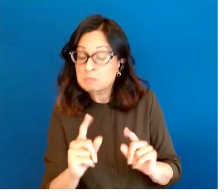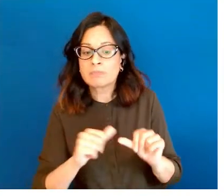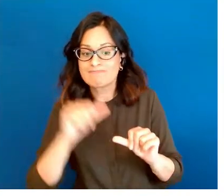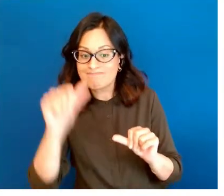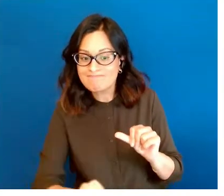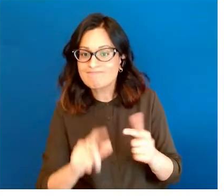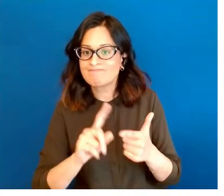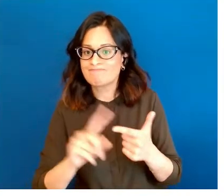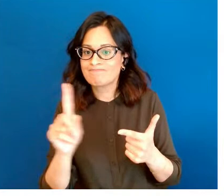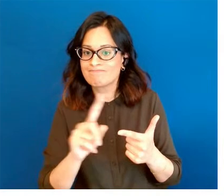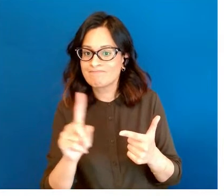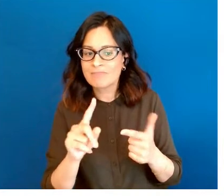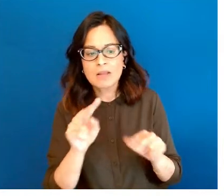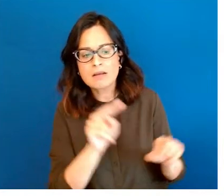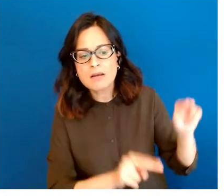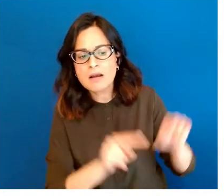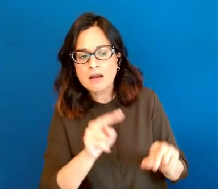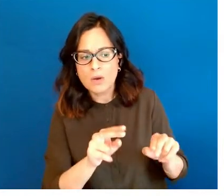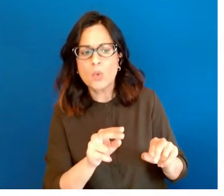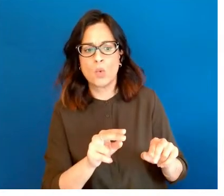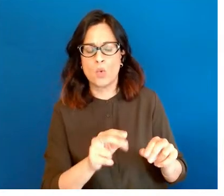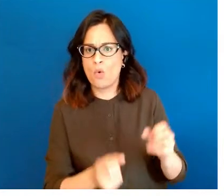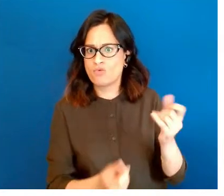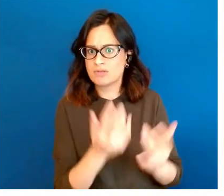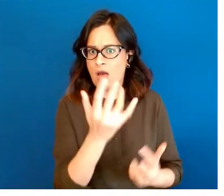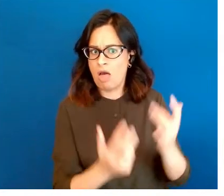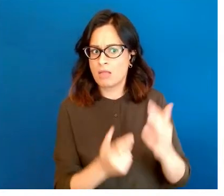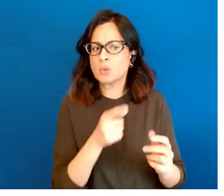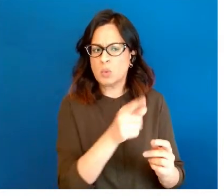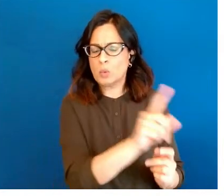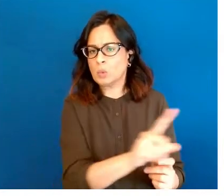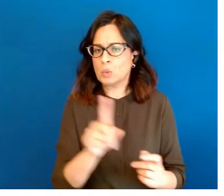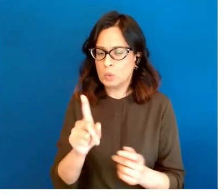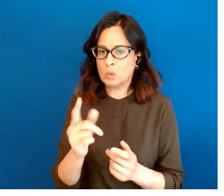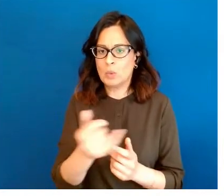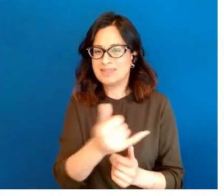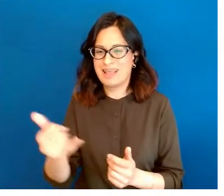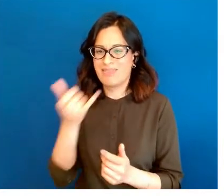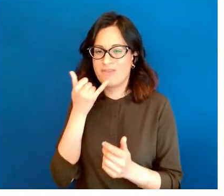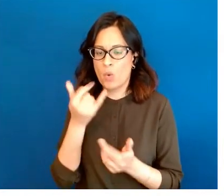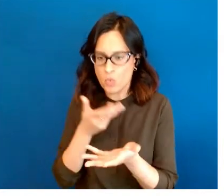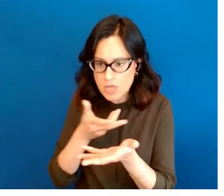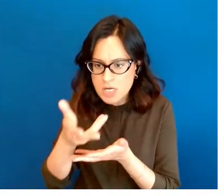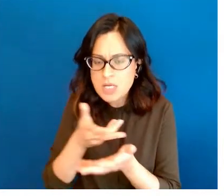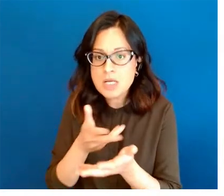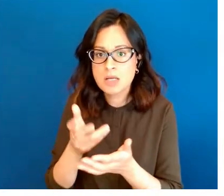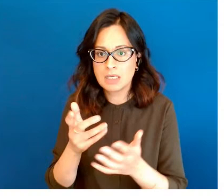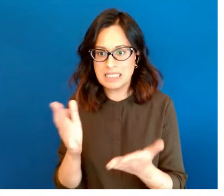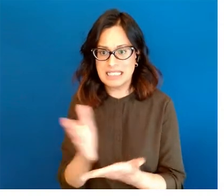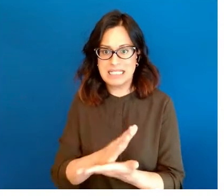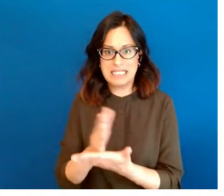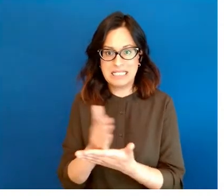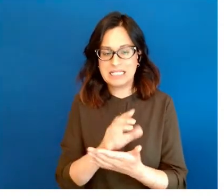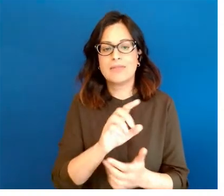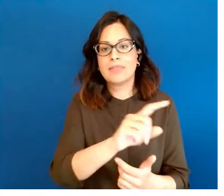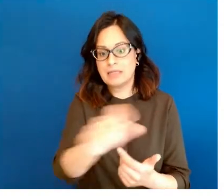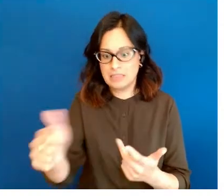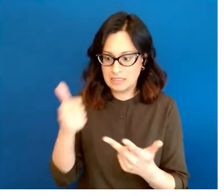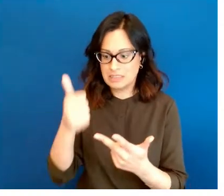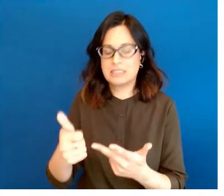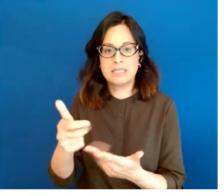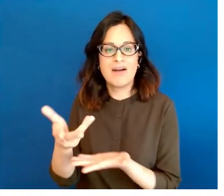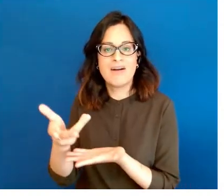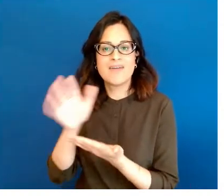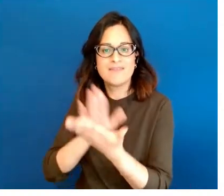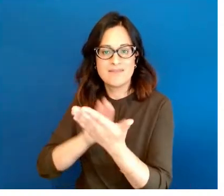with significant results might come through to a telephone clinic. And if there's still uncertainty, we might then bring them to a face-to-face appointment for skin